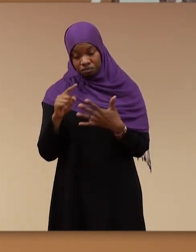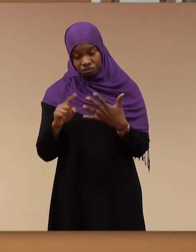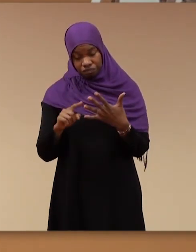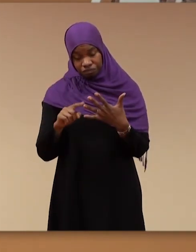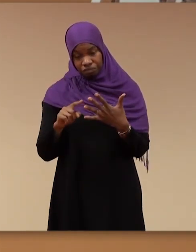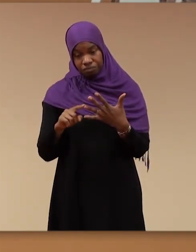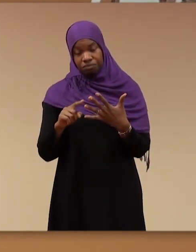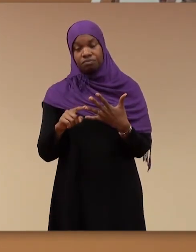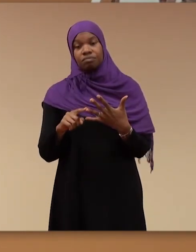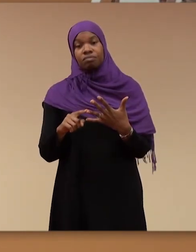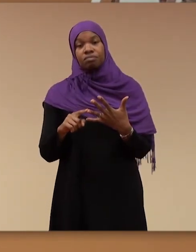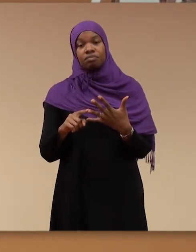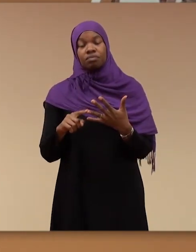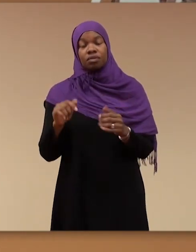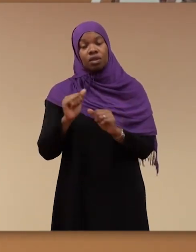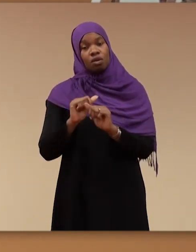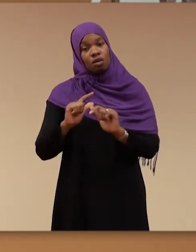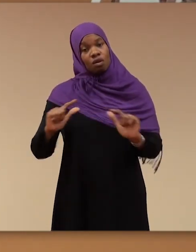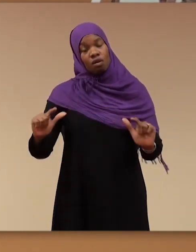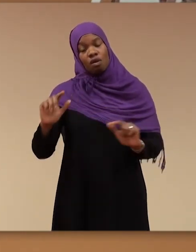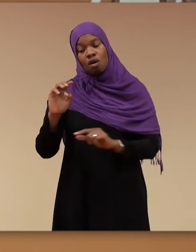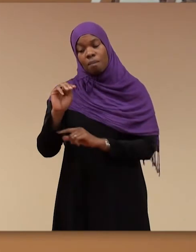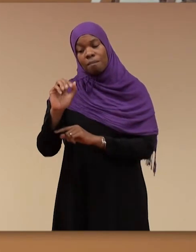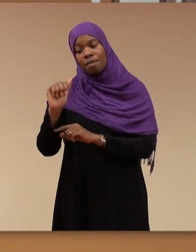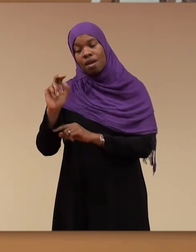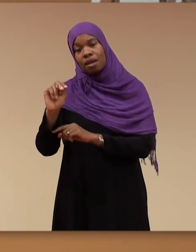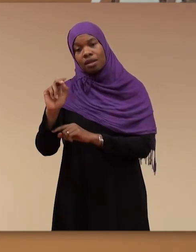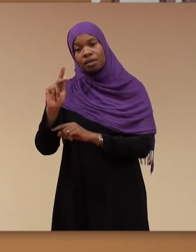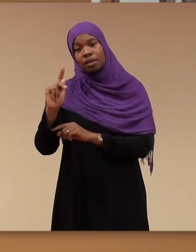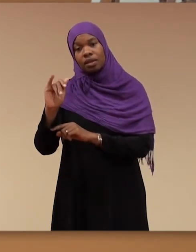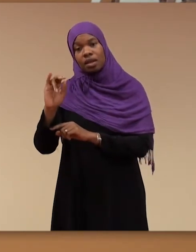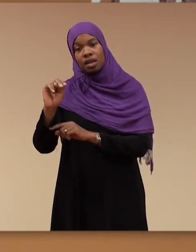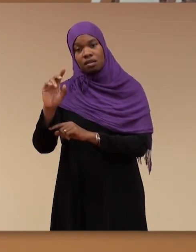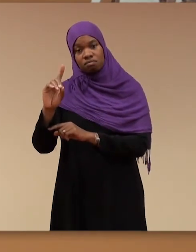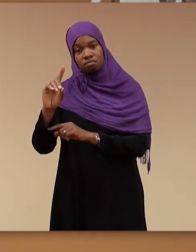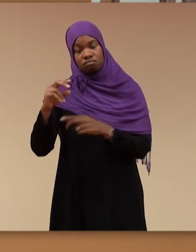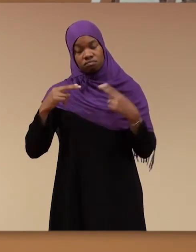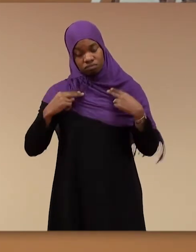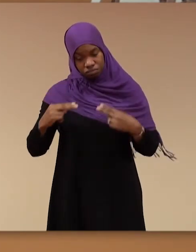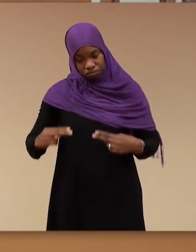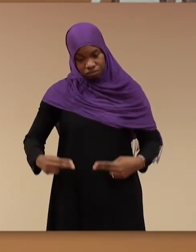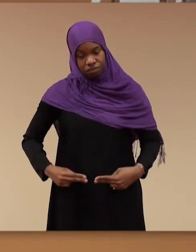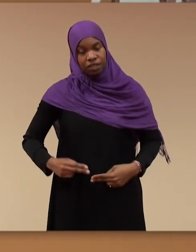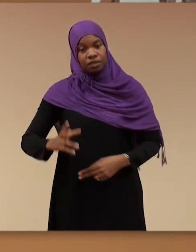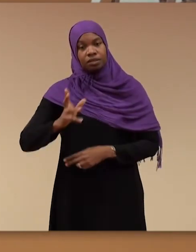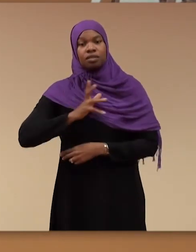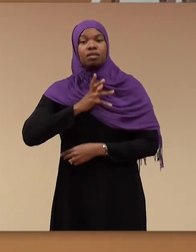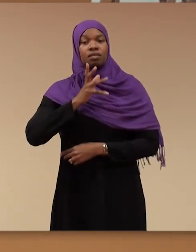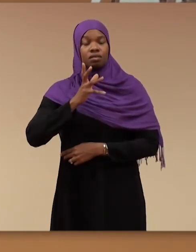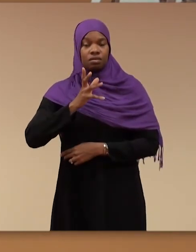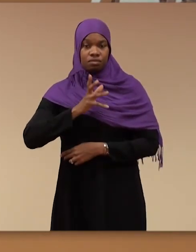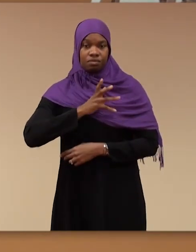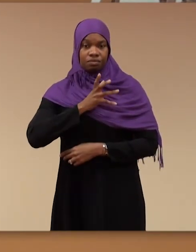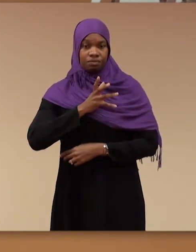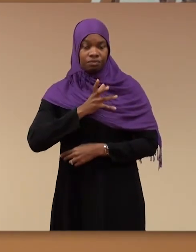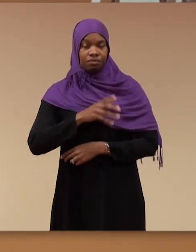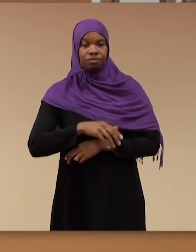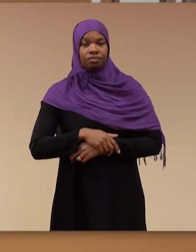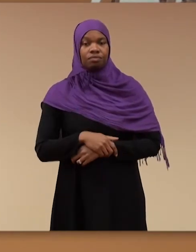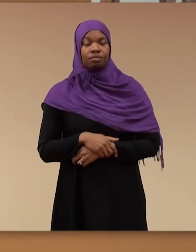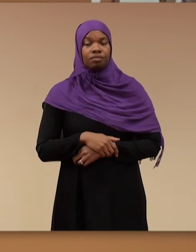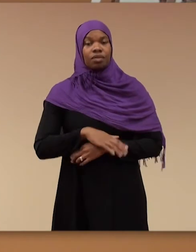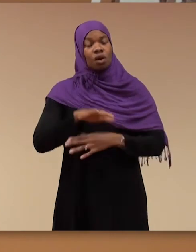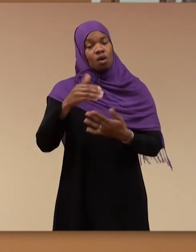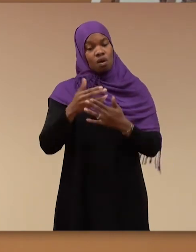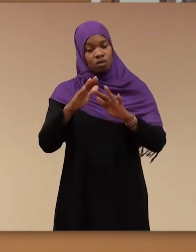Quran, that all mankind are dignified. All the children of Adam